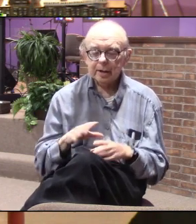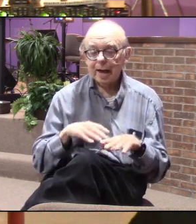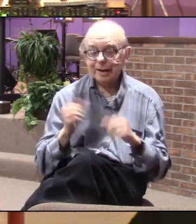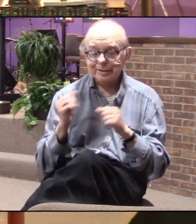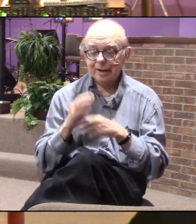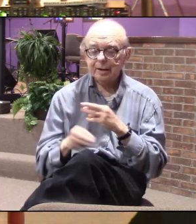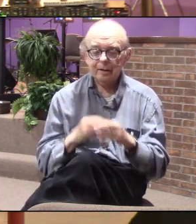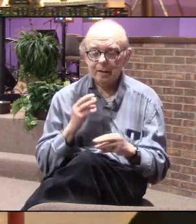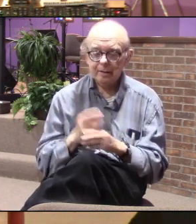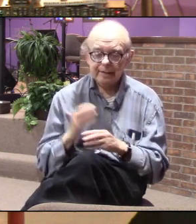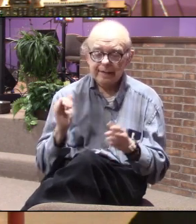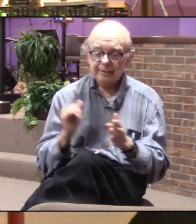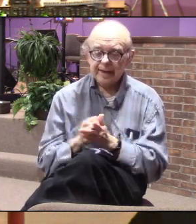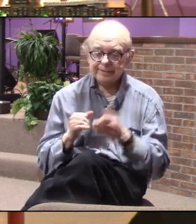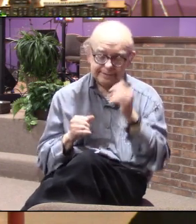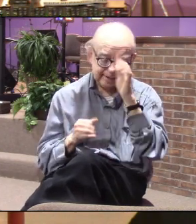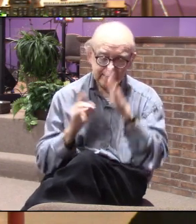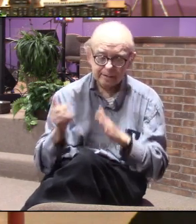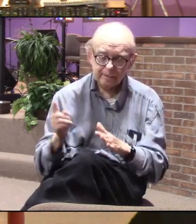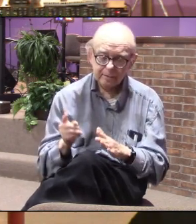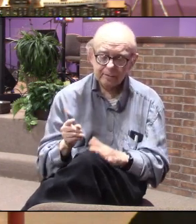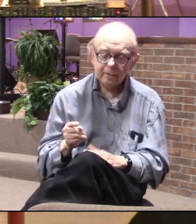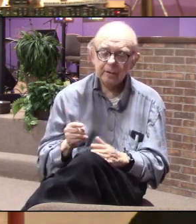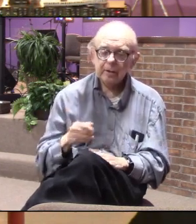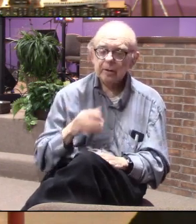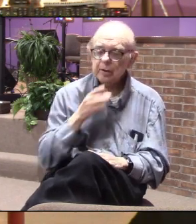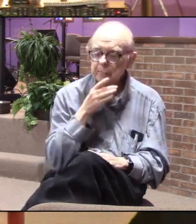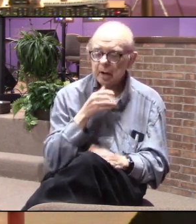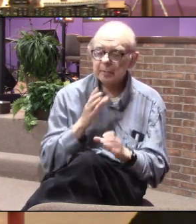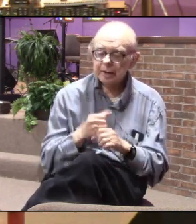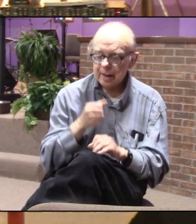out? That's God. She got that from God.